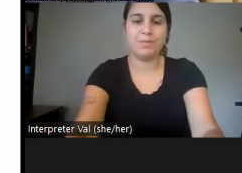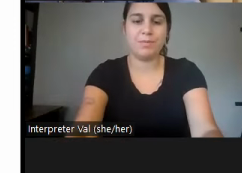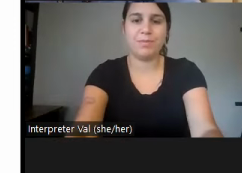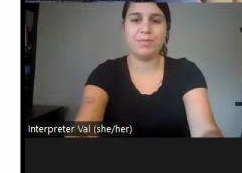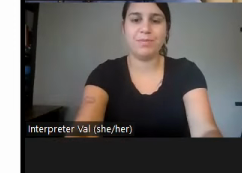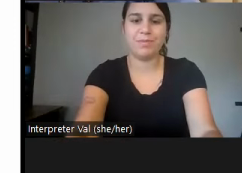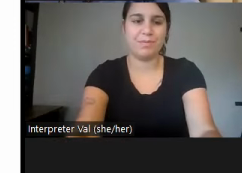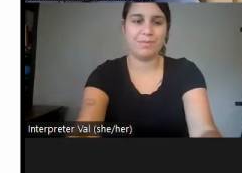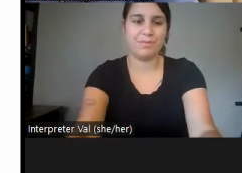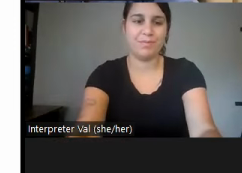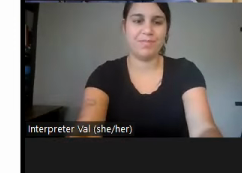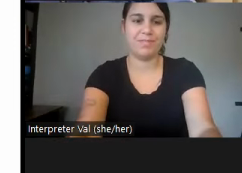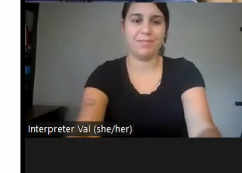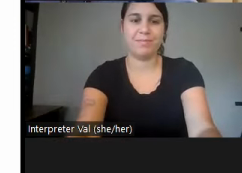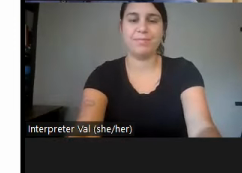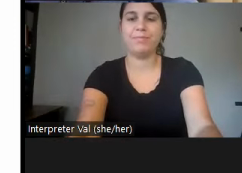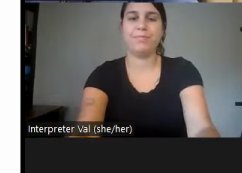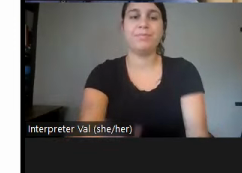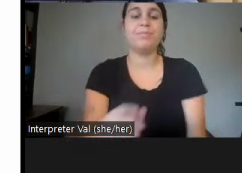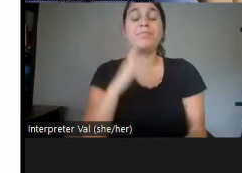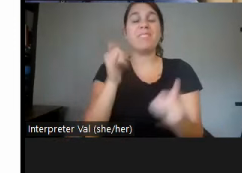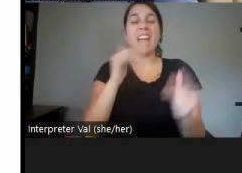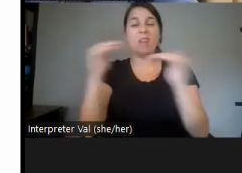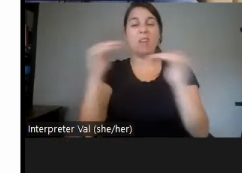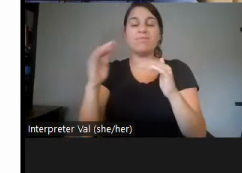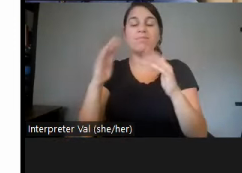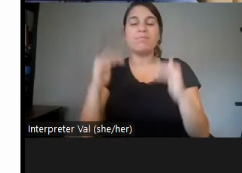security. The